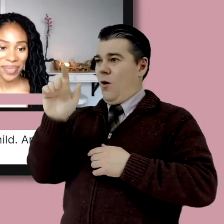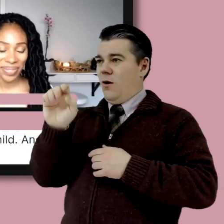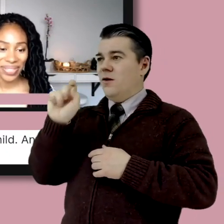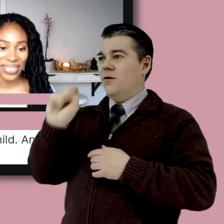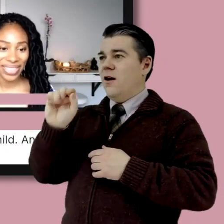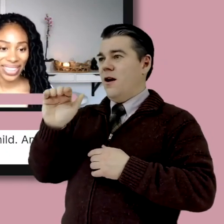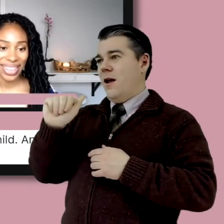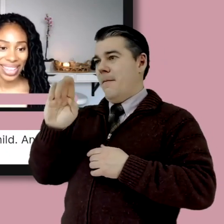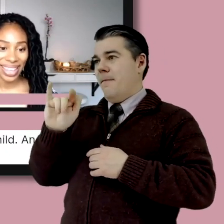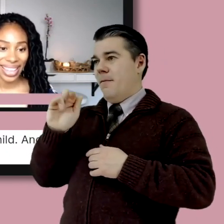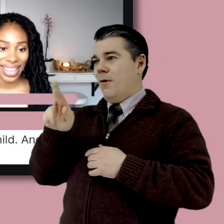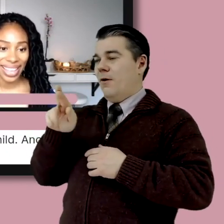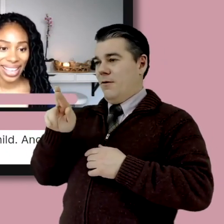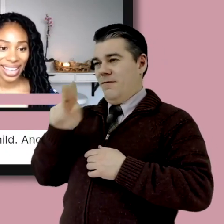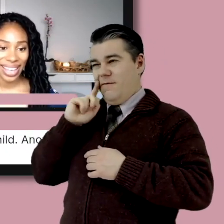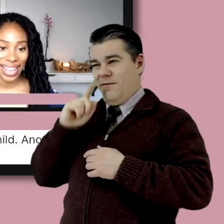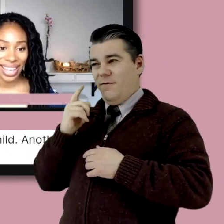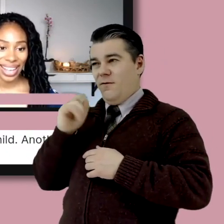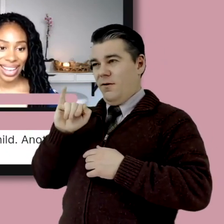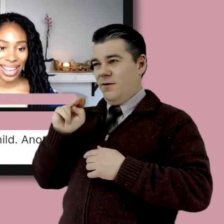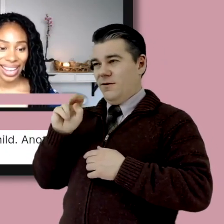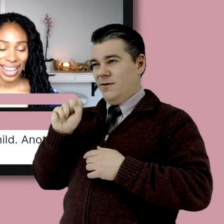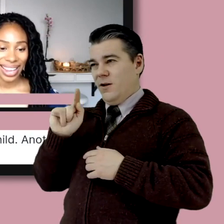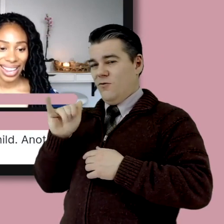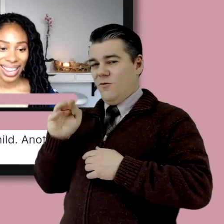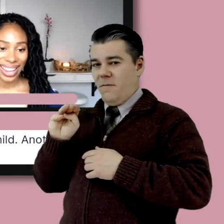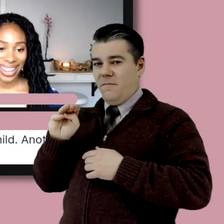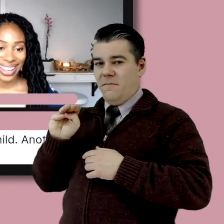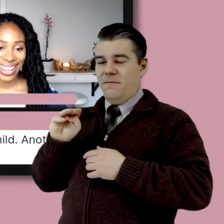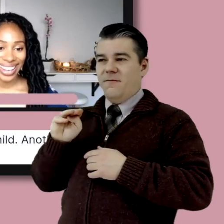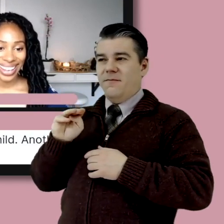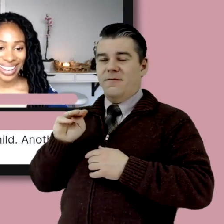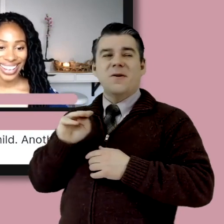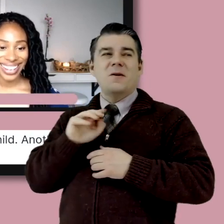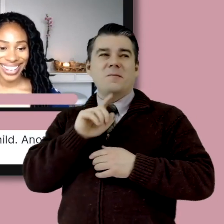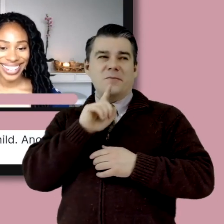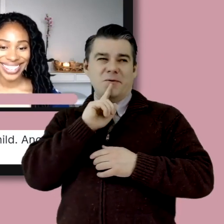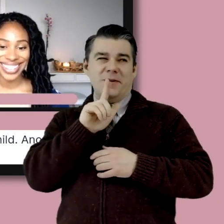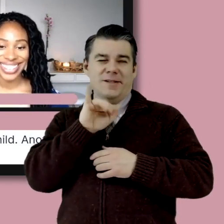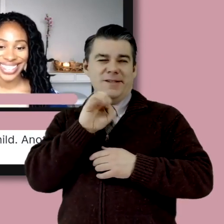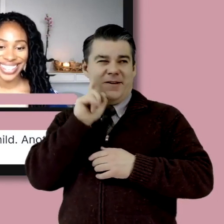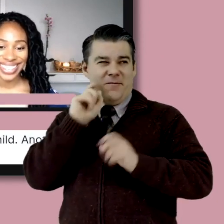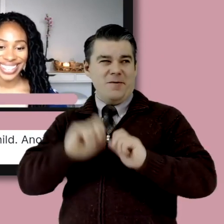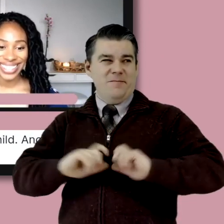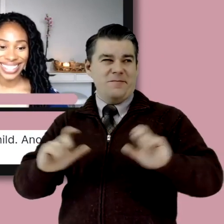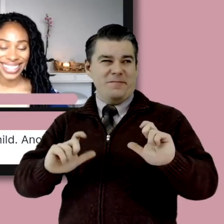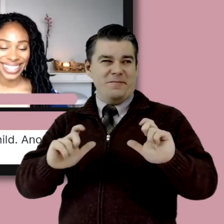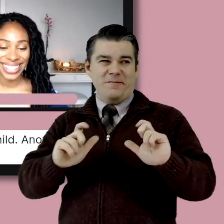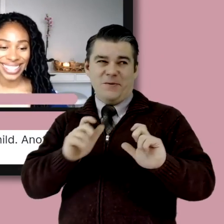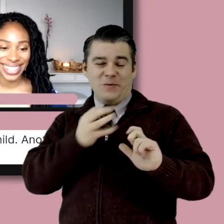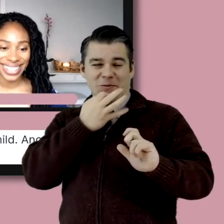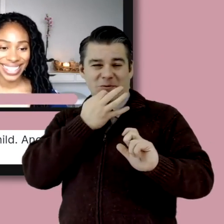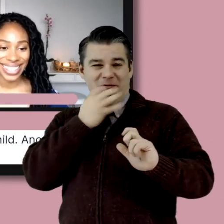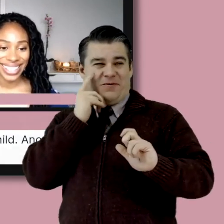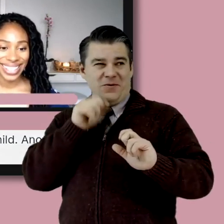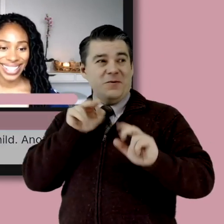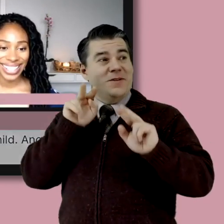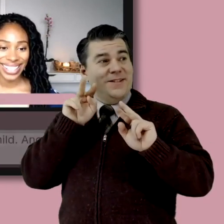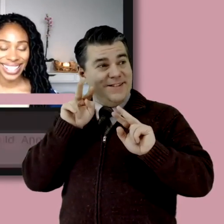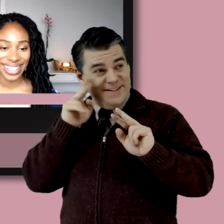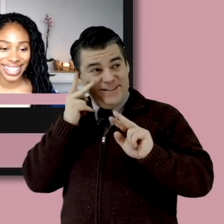And I'm sure Lisa will pull that up at any moment, just for people who need to see it at some